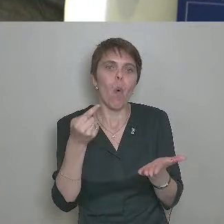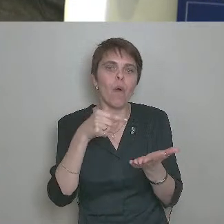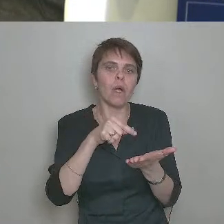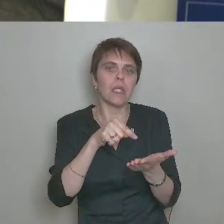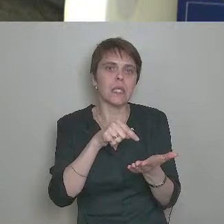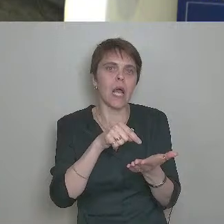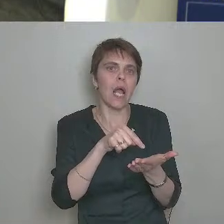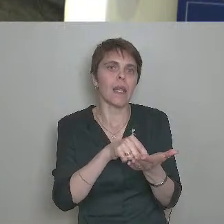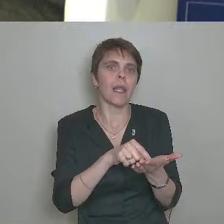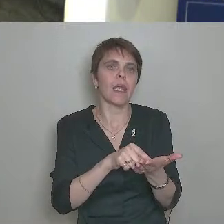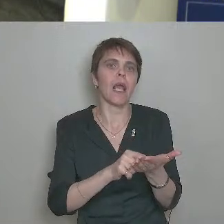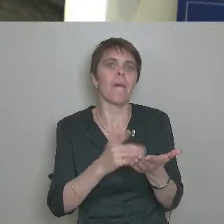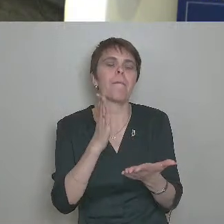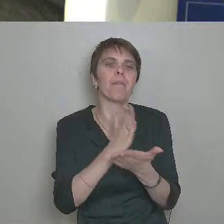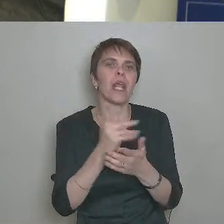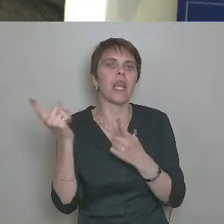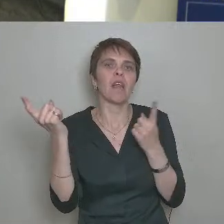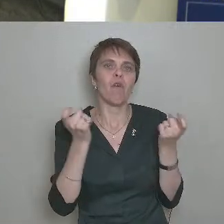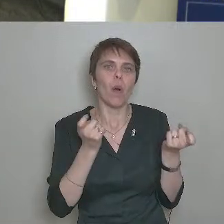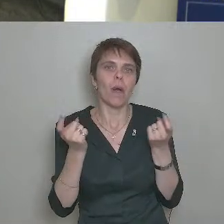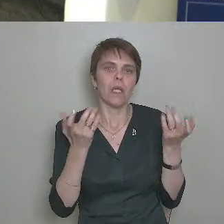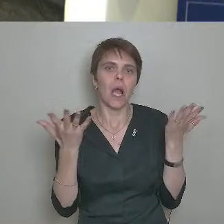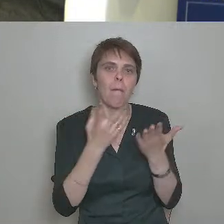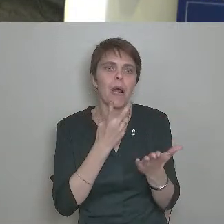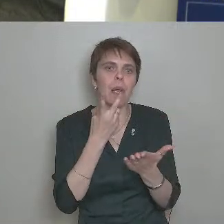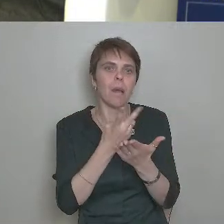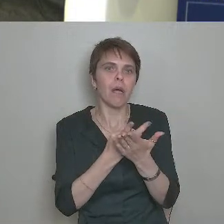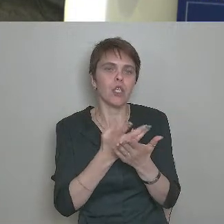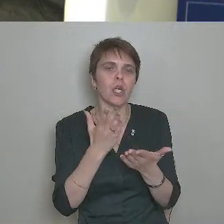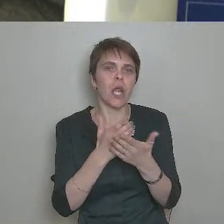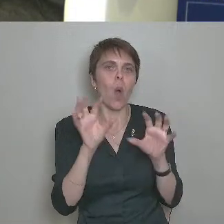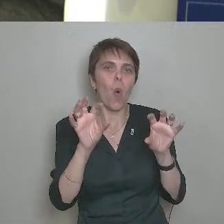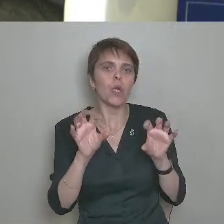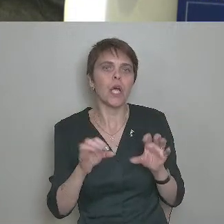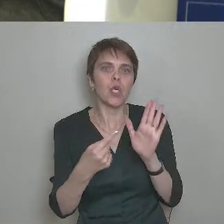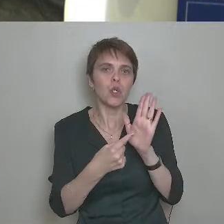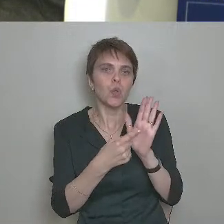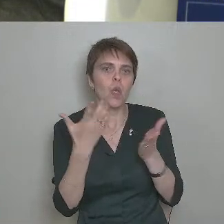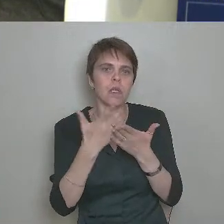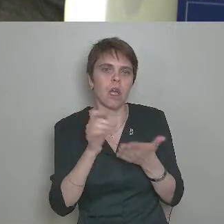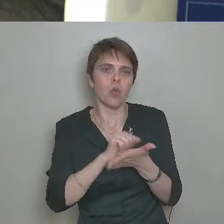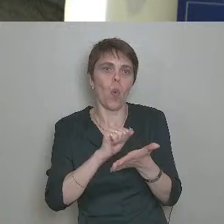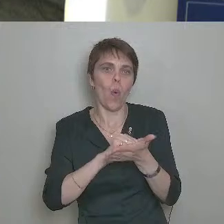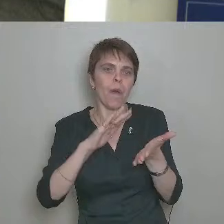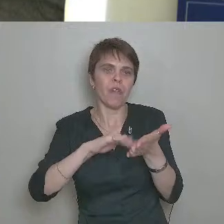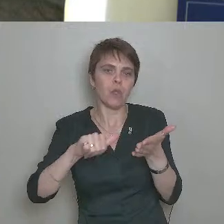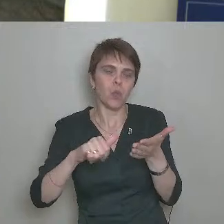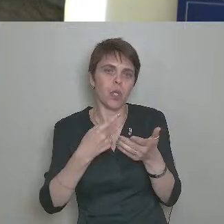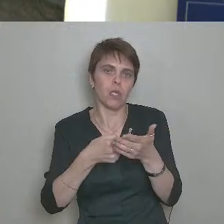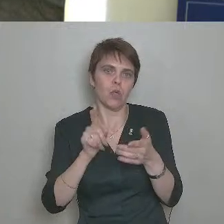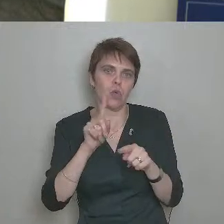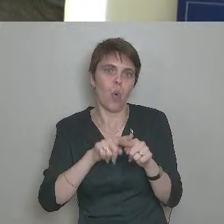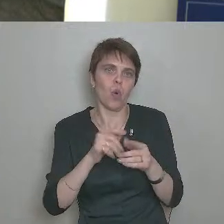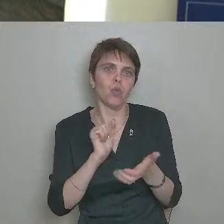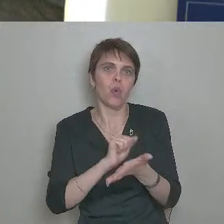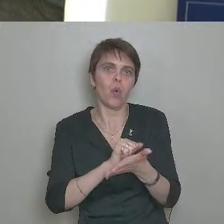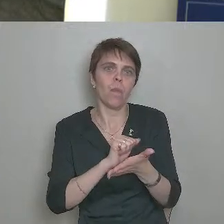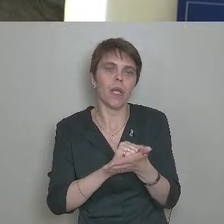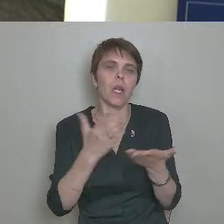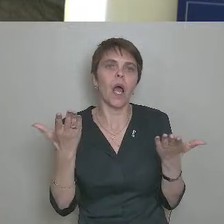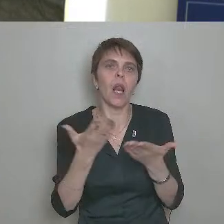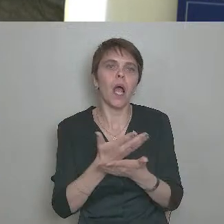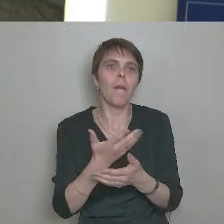for the following. Lack of stating of mandatory information provided for by the